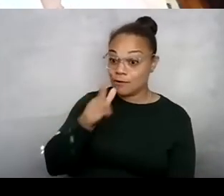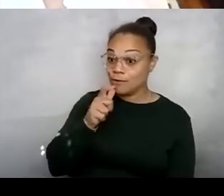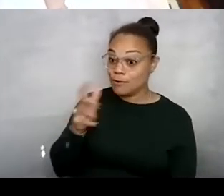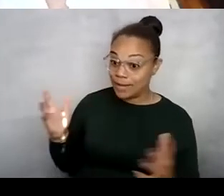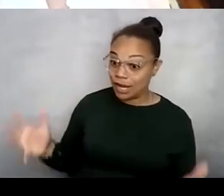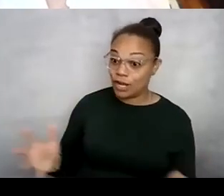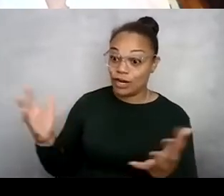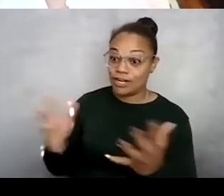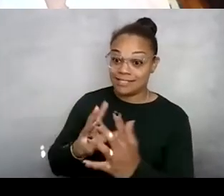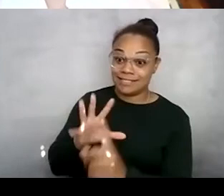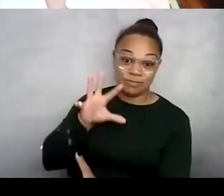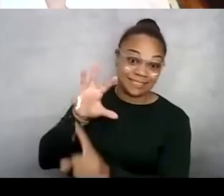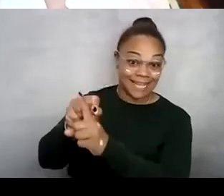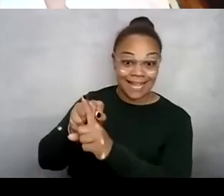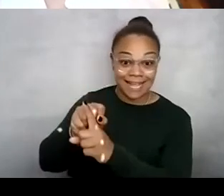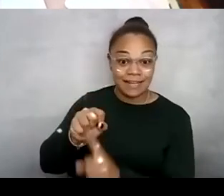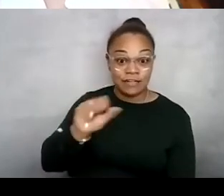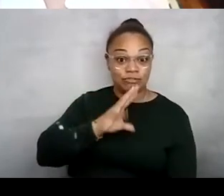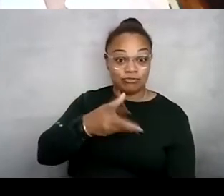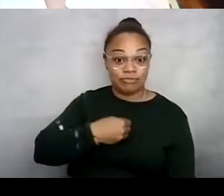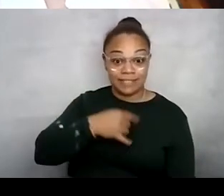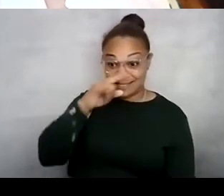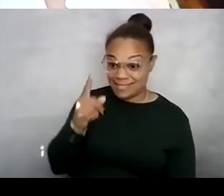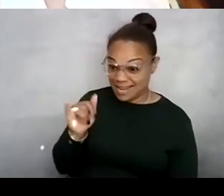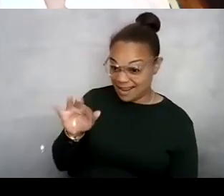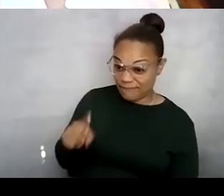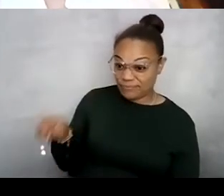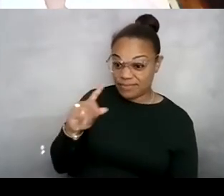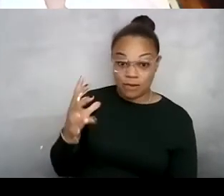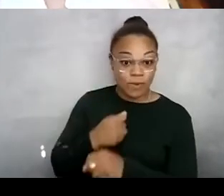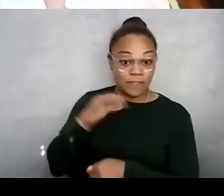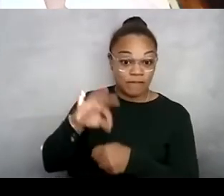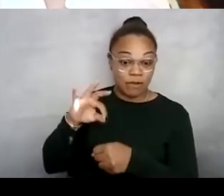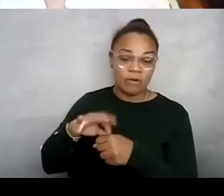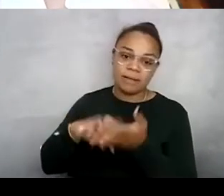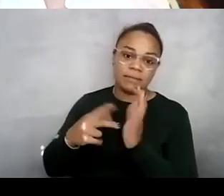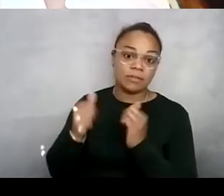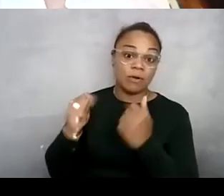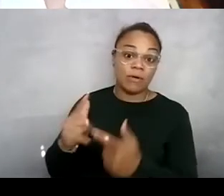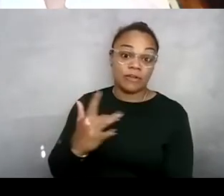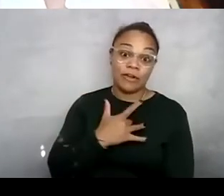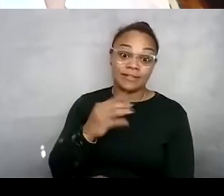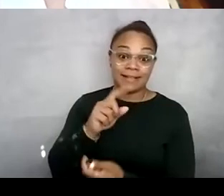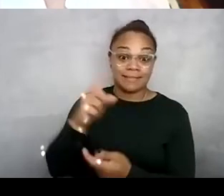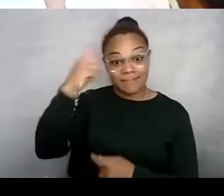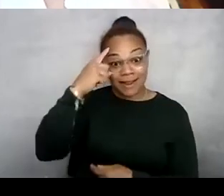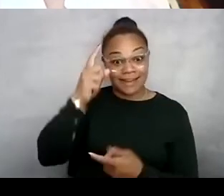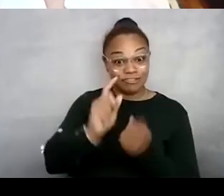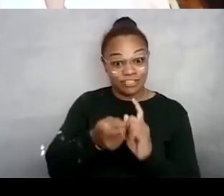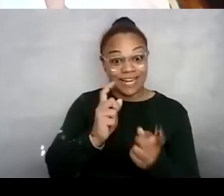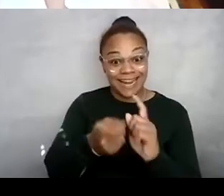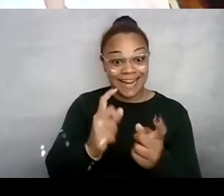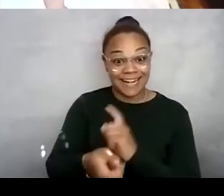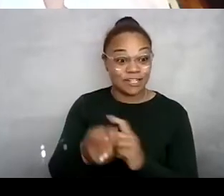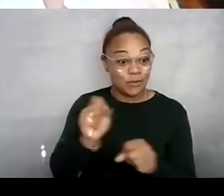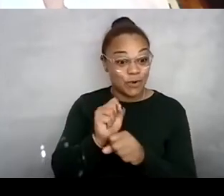kids, if they're the ones who disproportionately get to vote, then all of those hearts and minds work that we do is